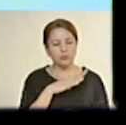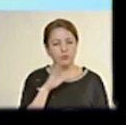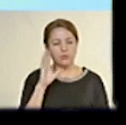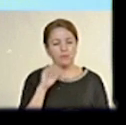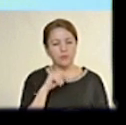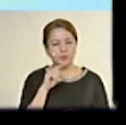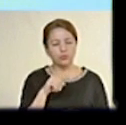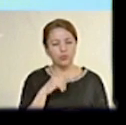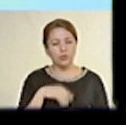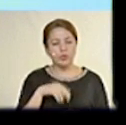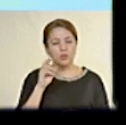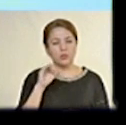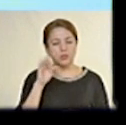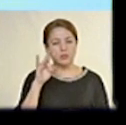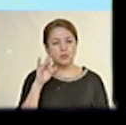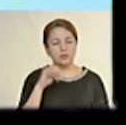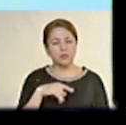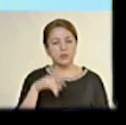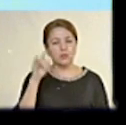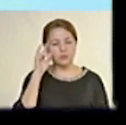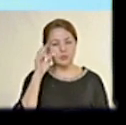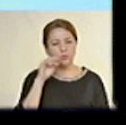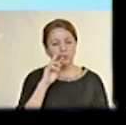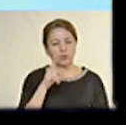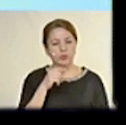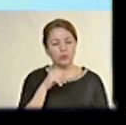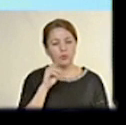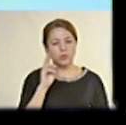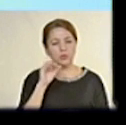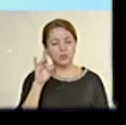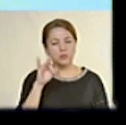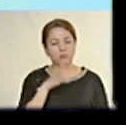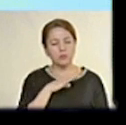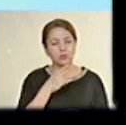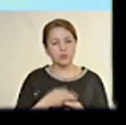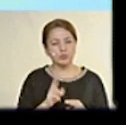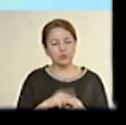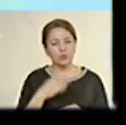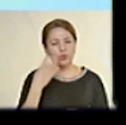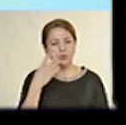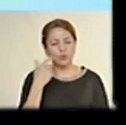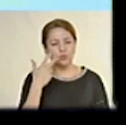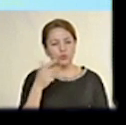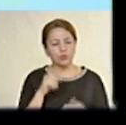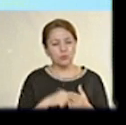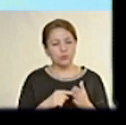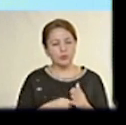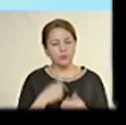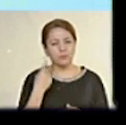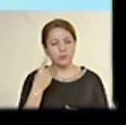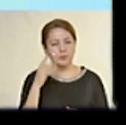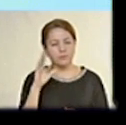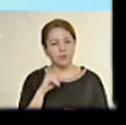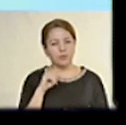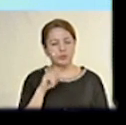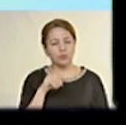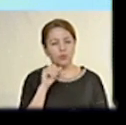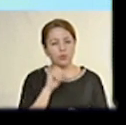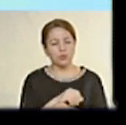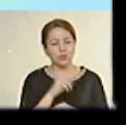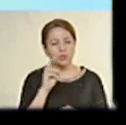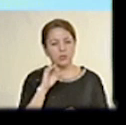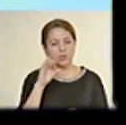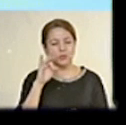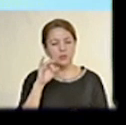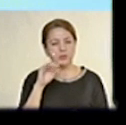bu kasr qismimiz noto'g'ri kasrga aylanganligi uchun 4 ni 3 ga bo'lsak 1 va uning qolgan kasr